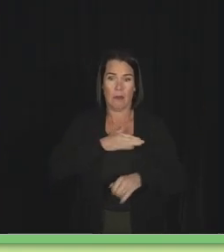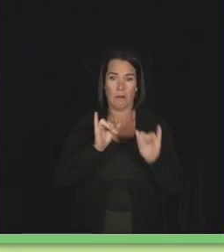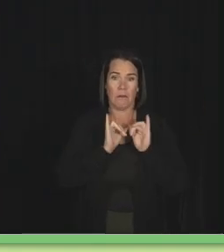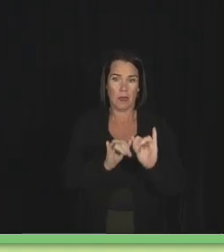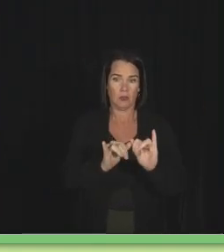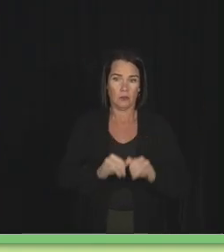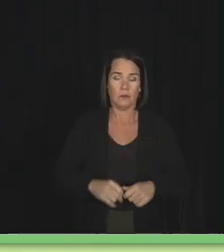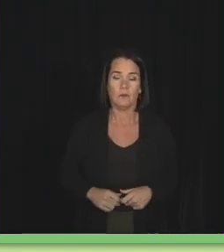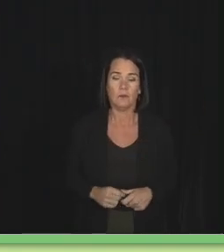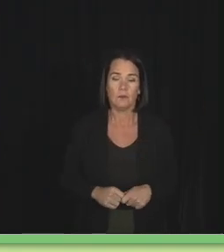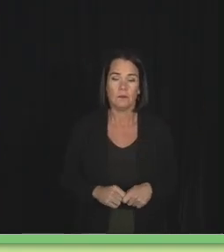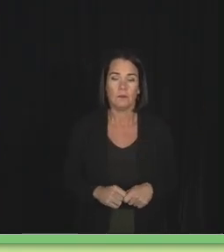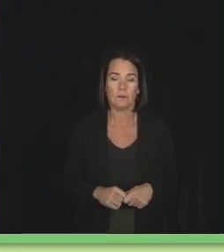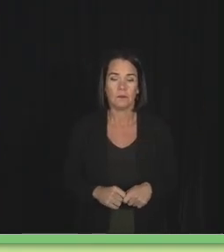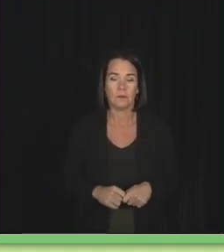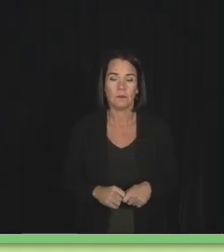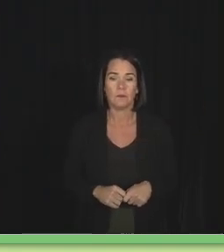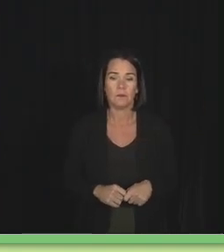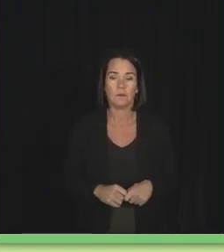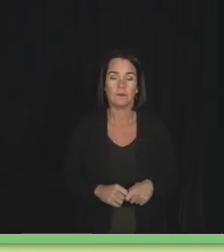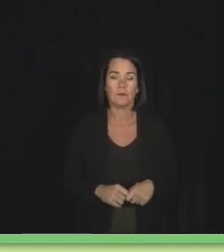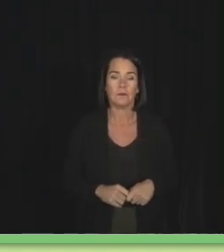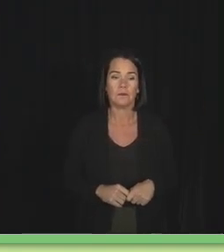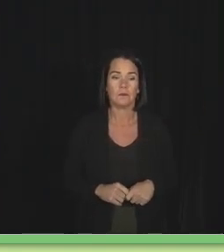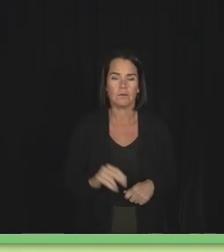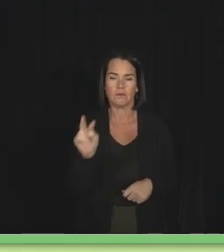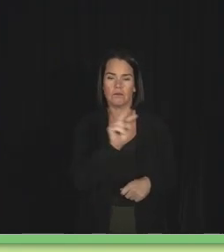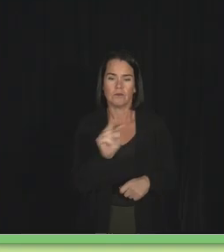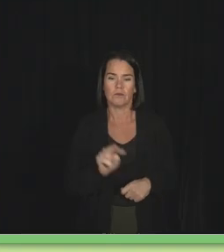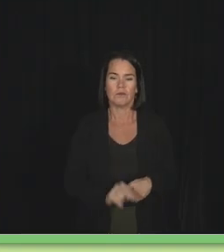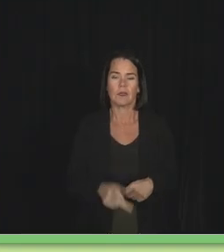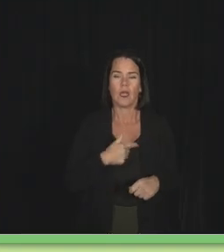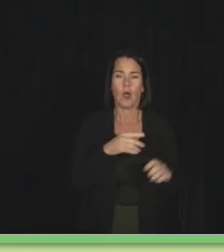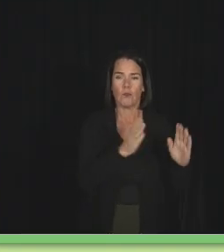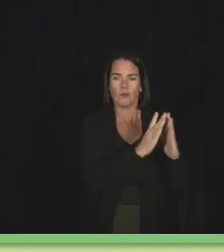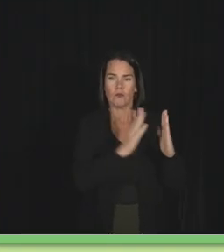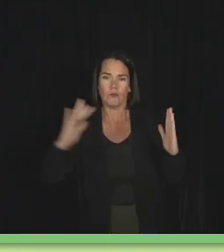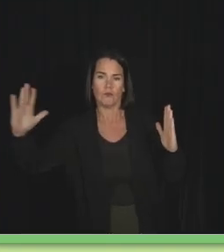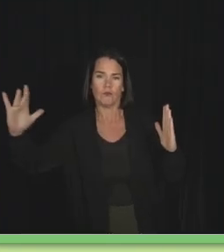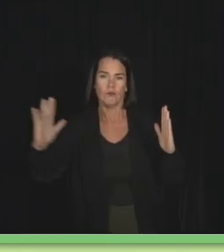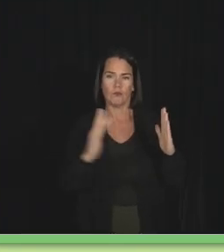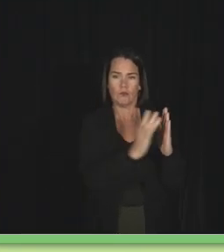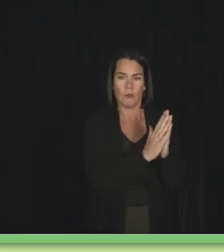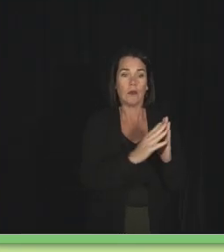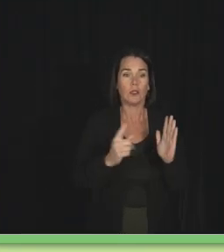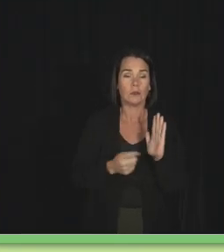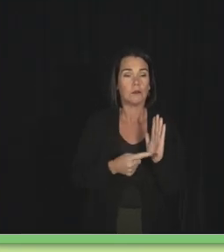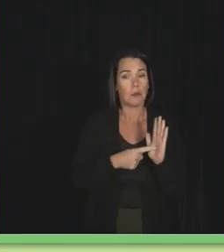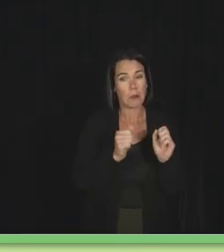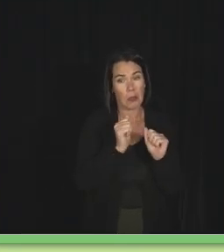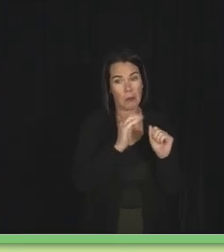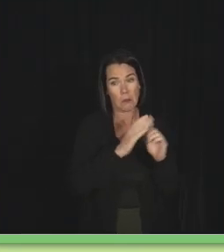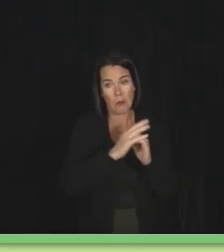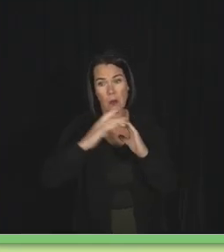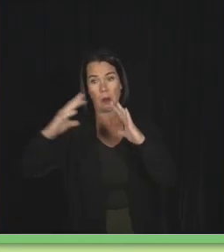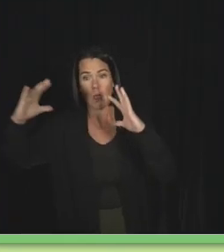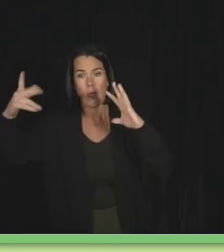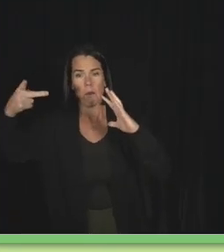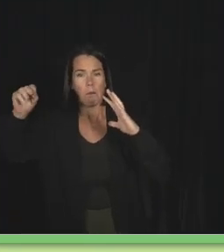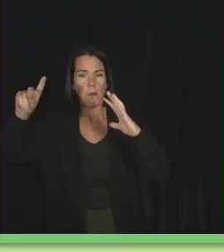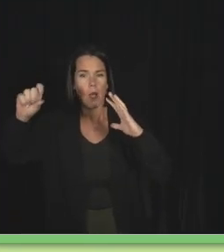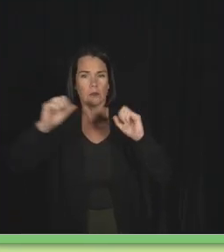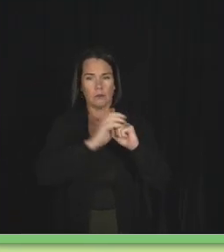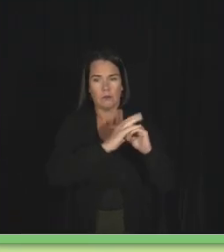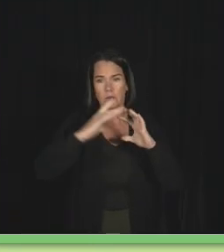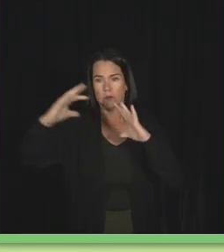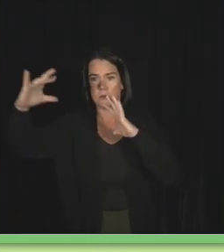So here I'm going to create a horizontal pod autoscaler that can scale up and down my pods